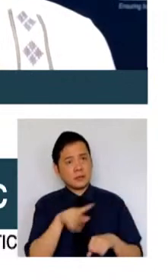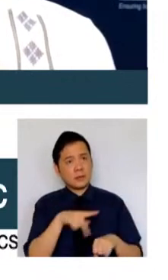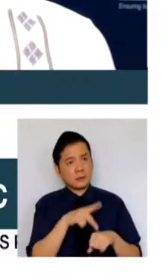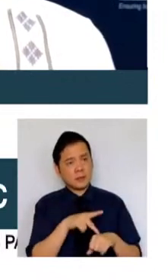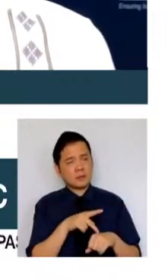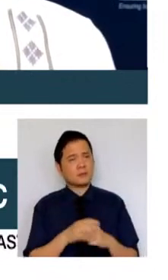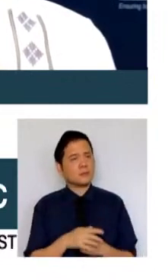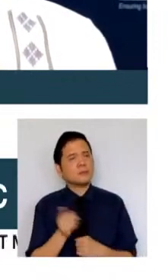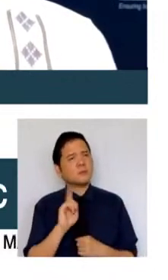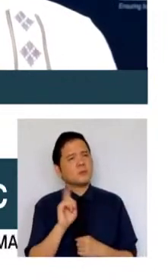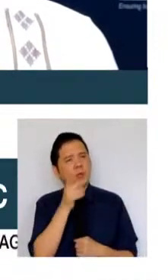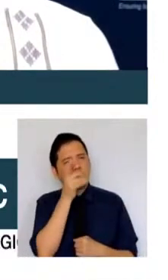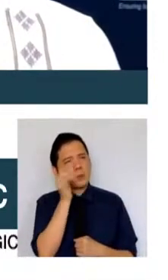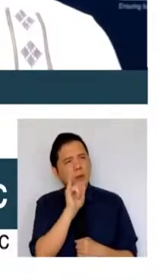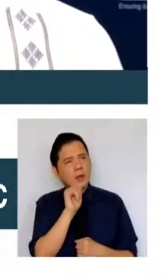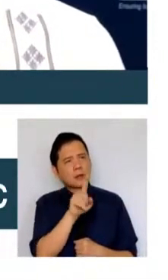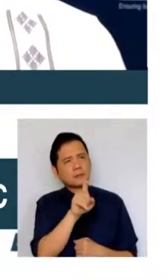Chairman.